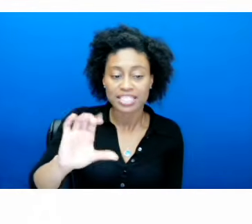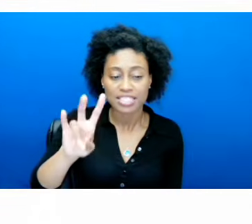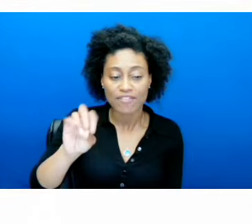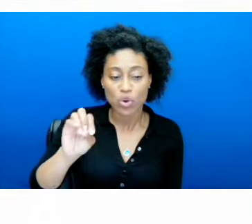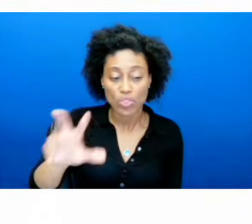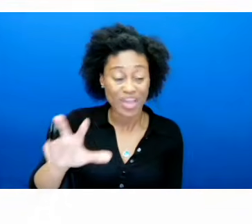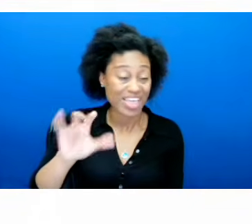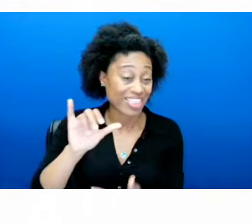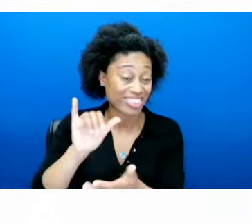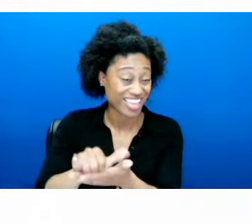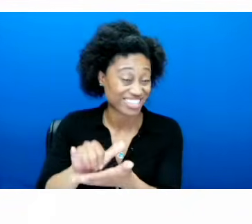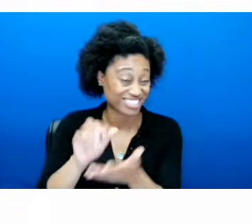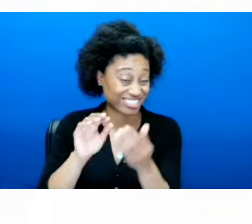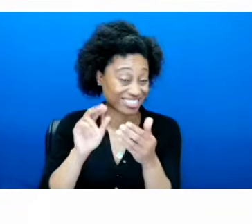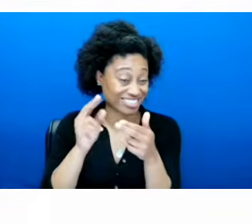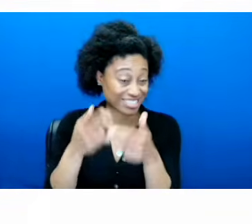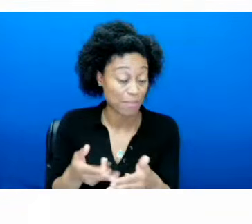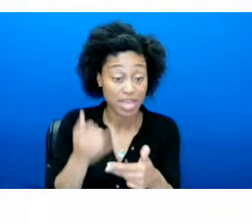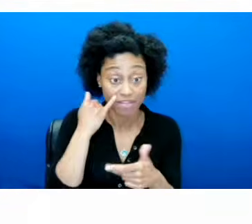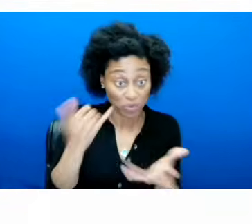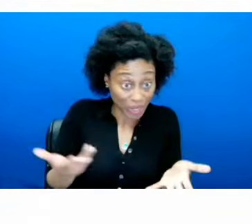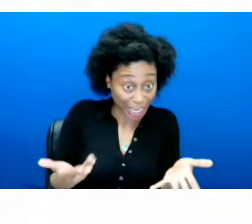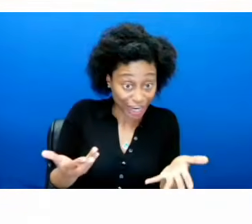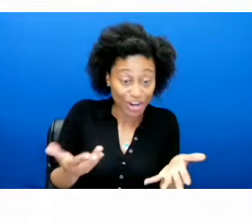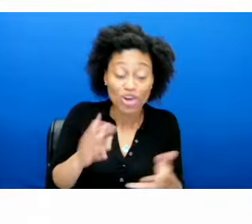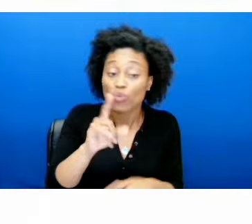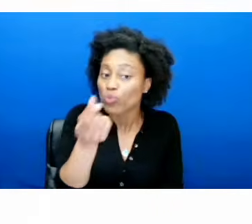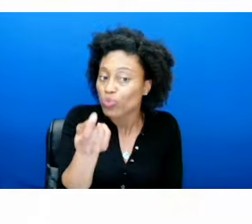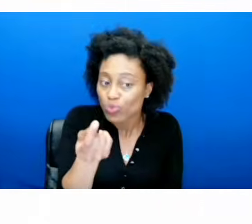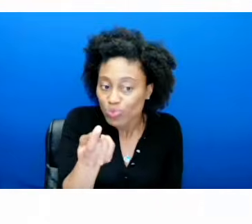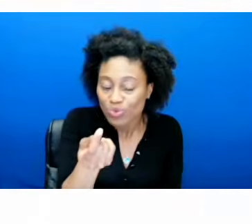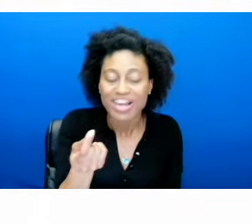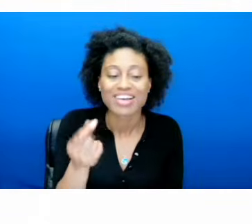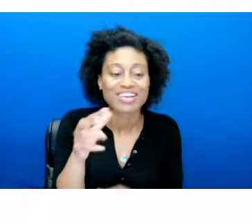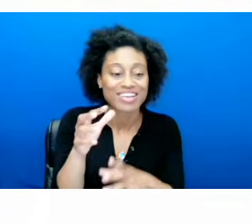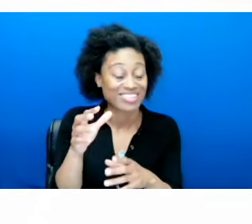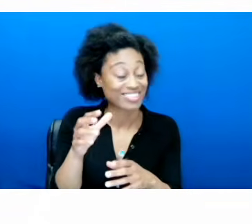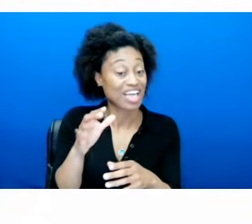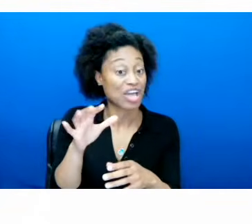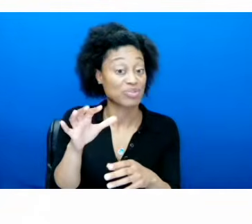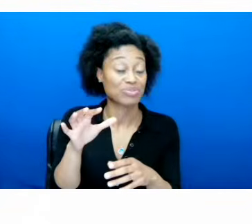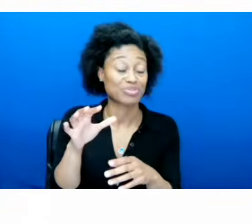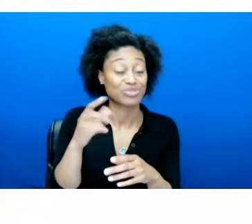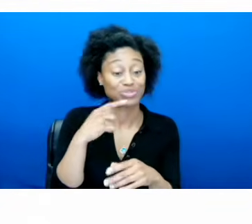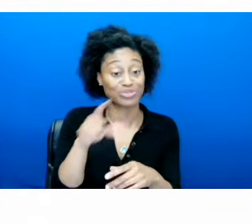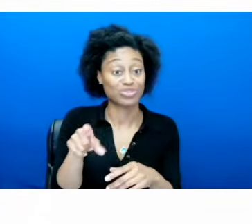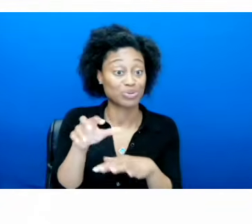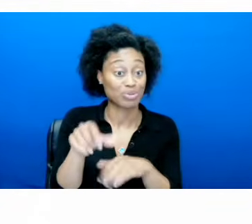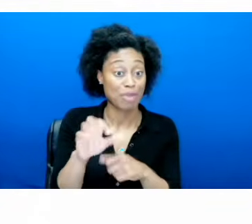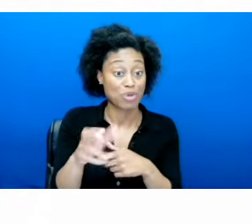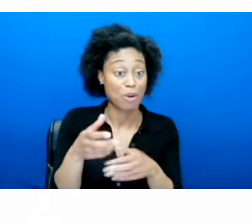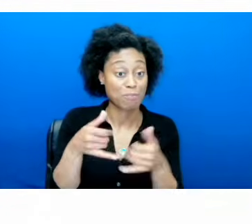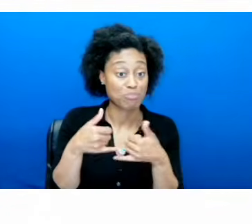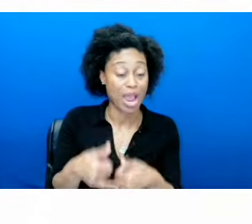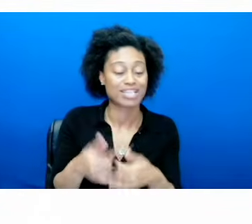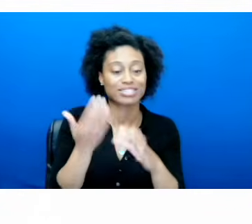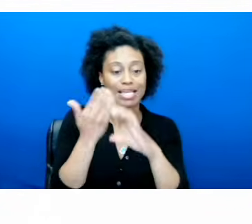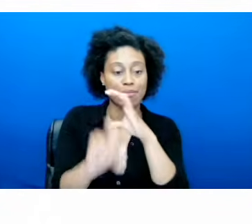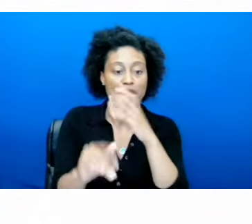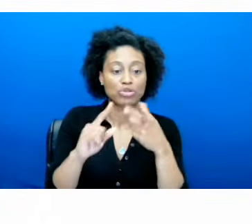the name. So if you're here, what you need to do to claim your prize is send an email